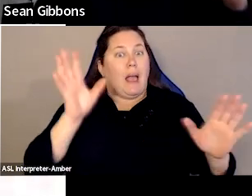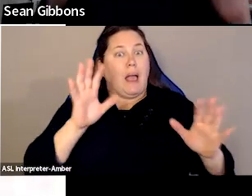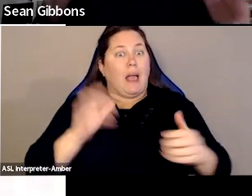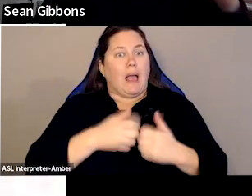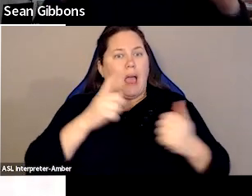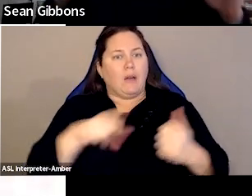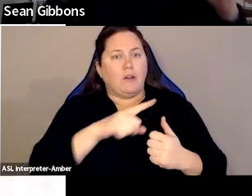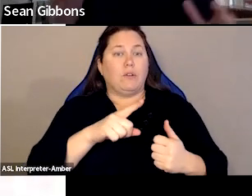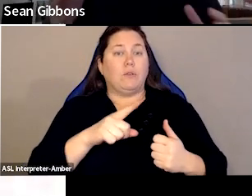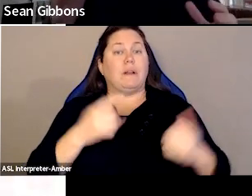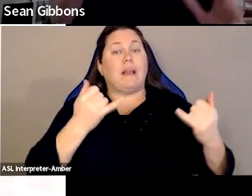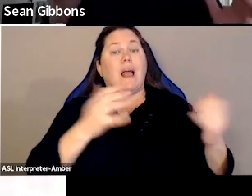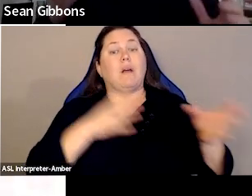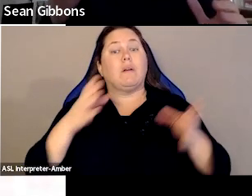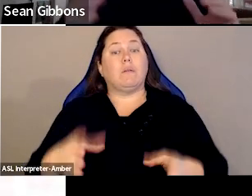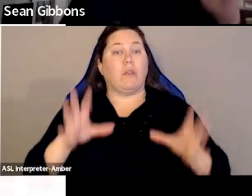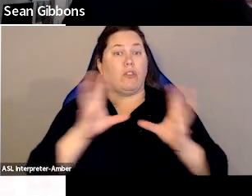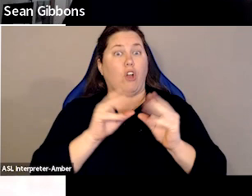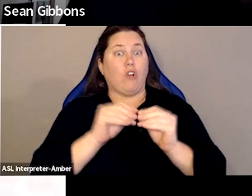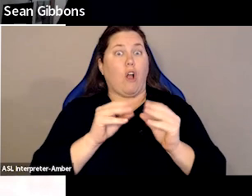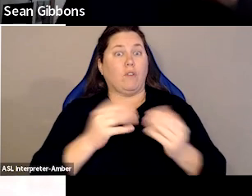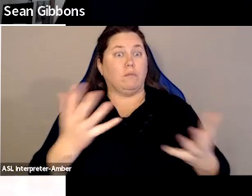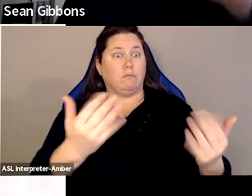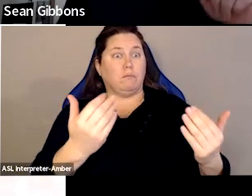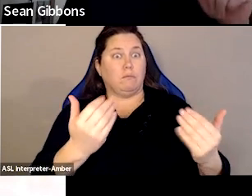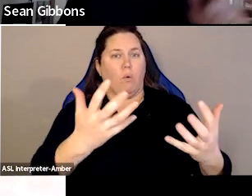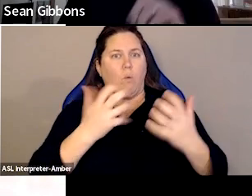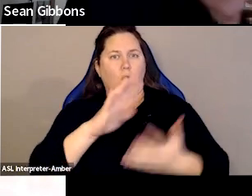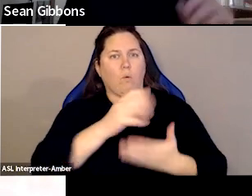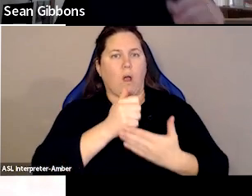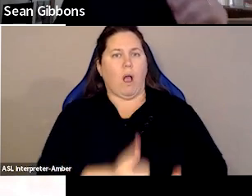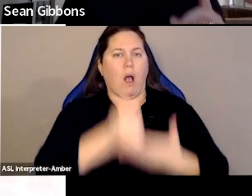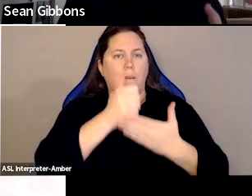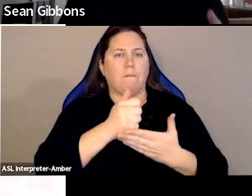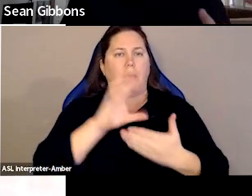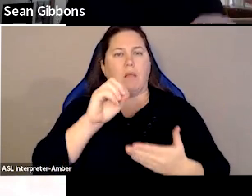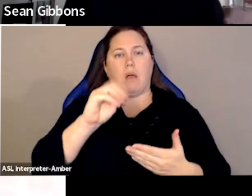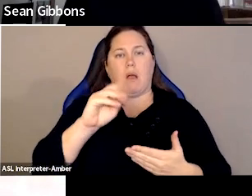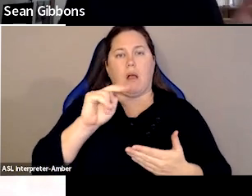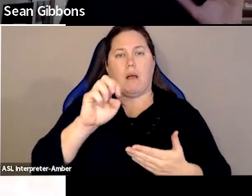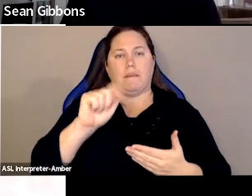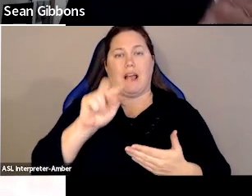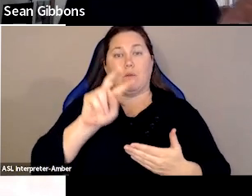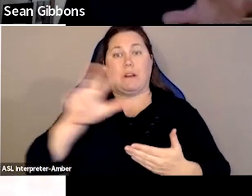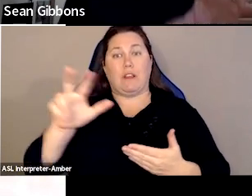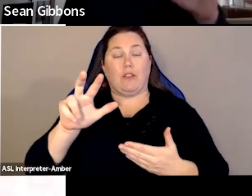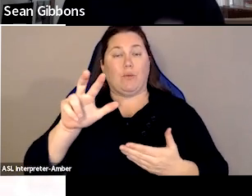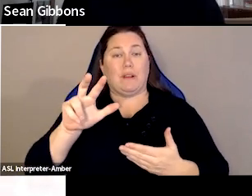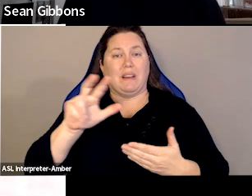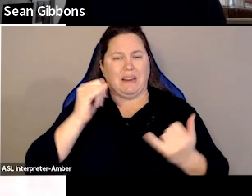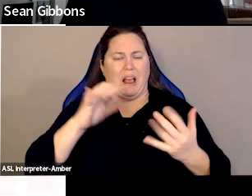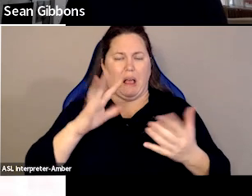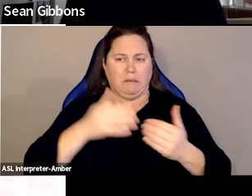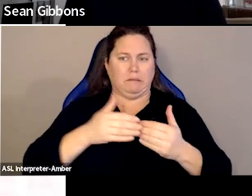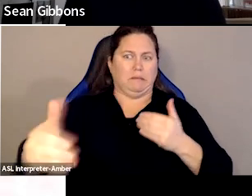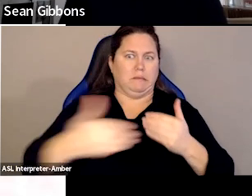looking for your help around the conference. So believe it or not, if you were to go on the ComNet 23 site, which we just updated today, you'd see we have 195 days